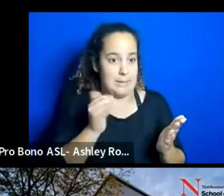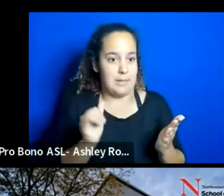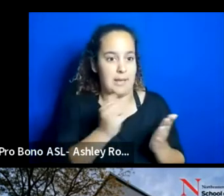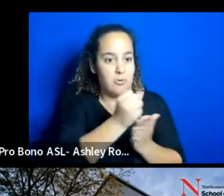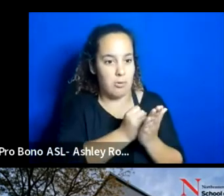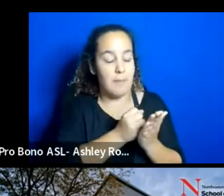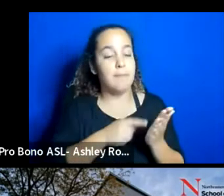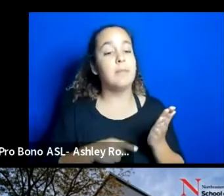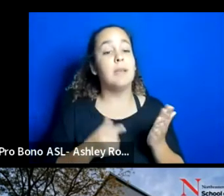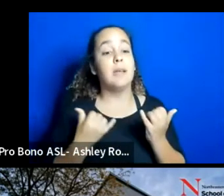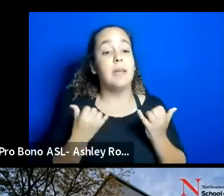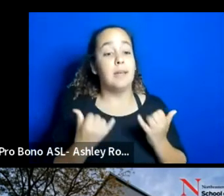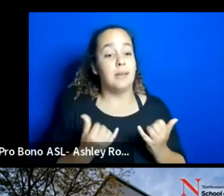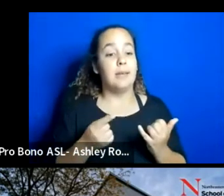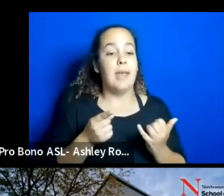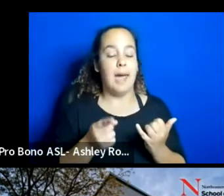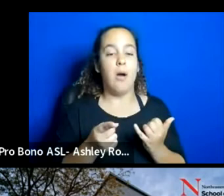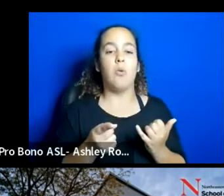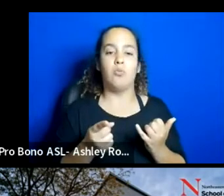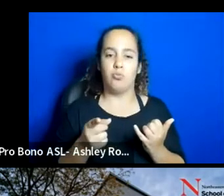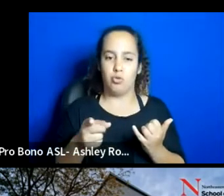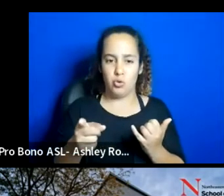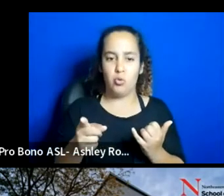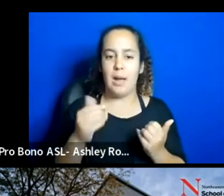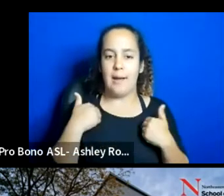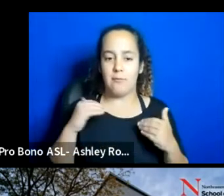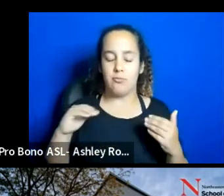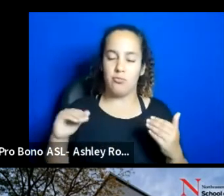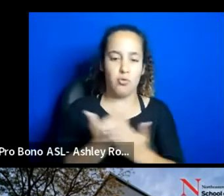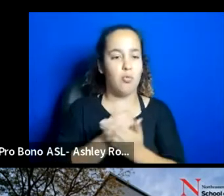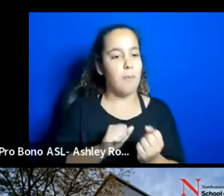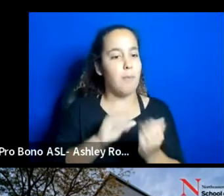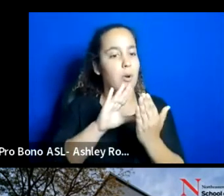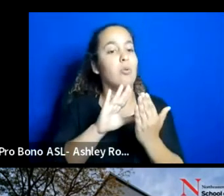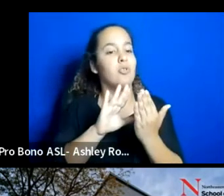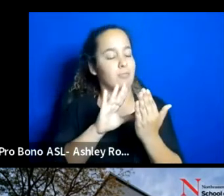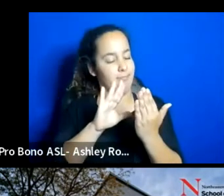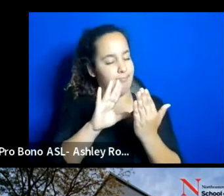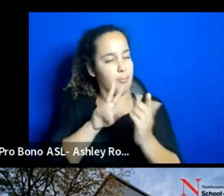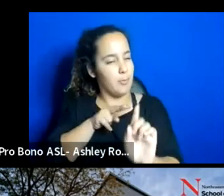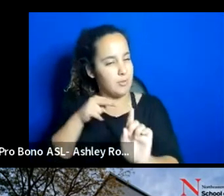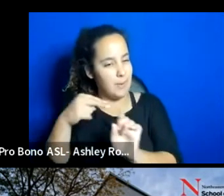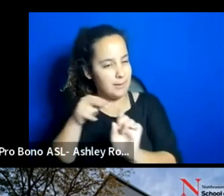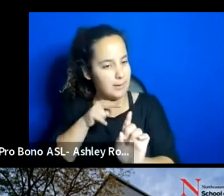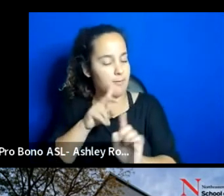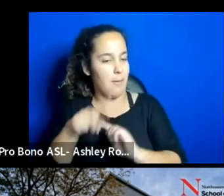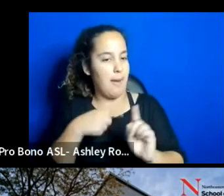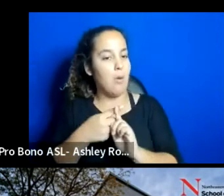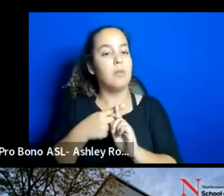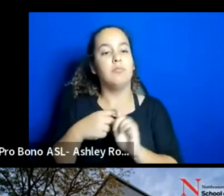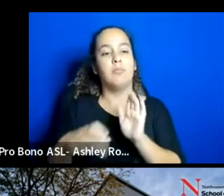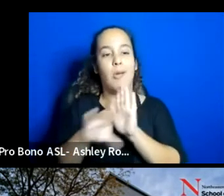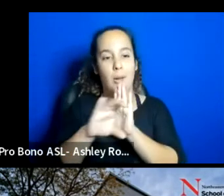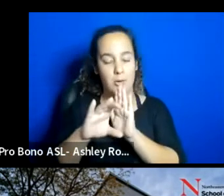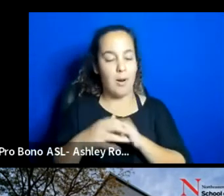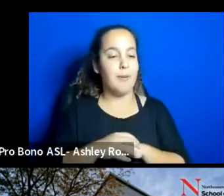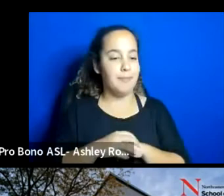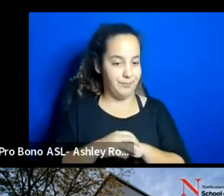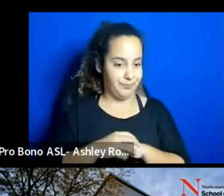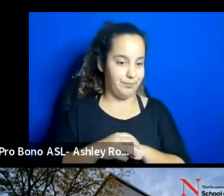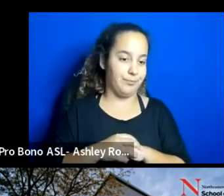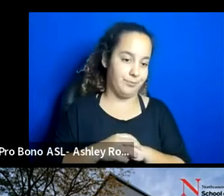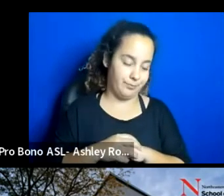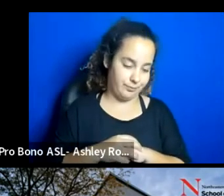new ways of thinking about copyright. As a historical account more interested in practice and the reality of copyright